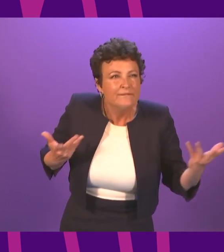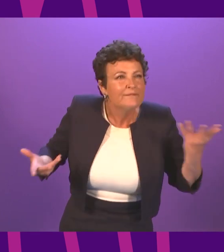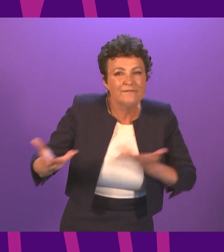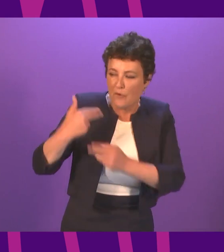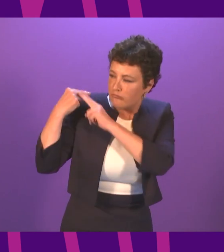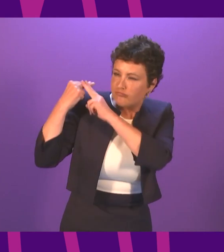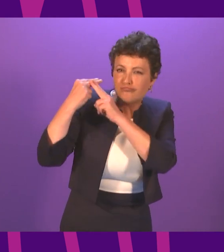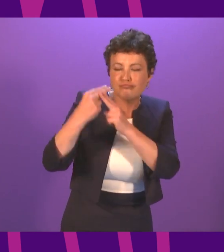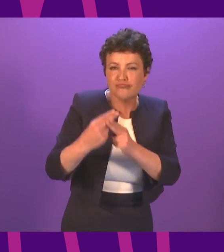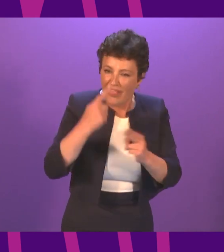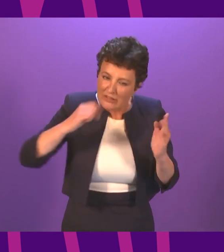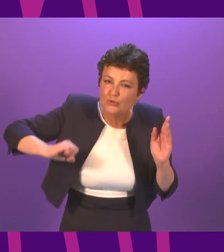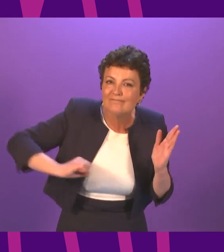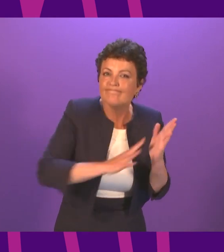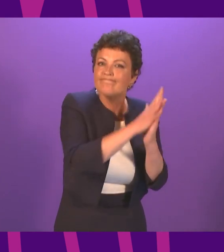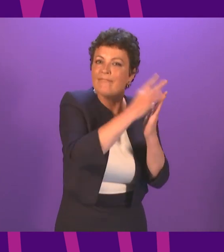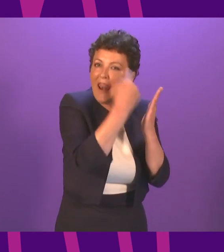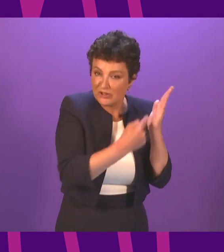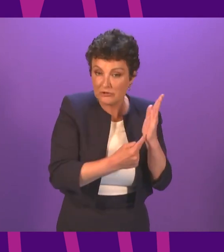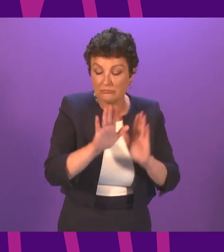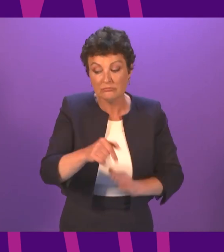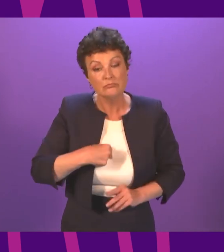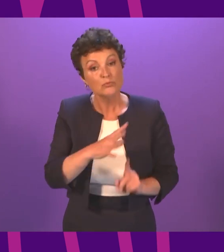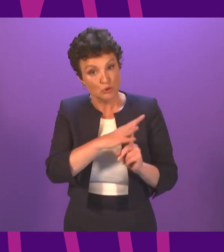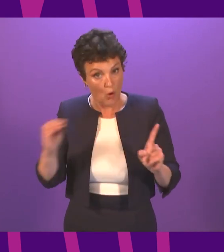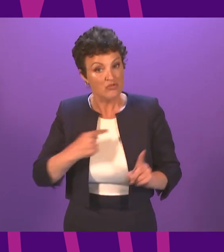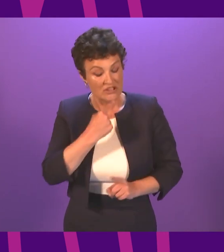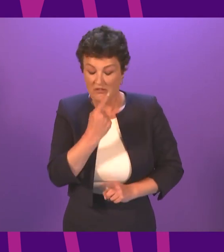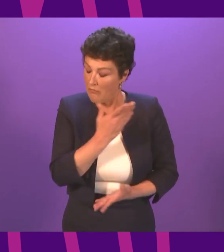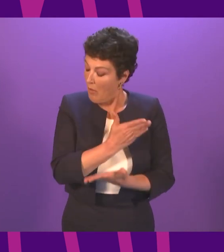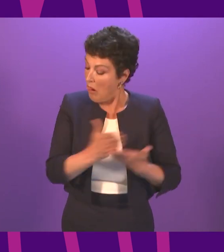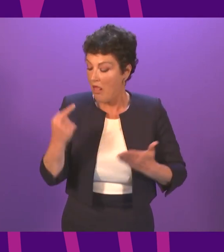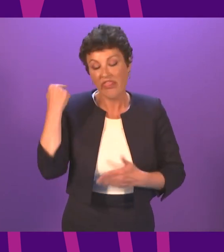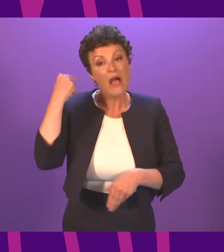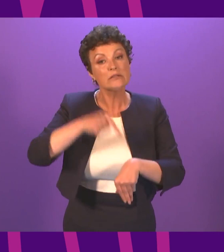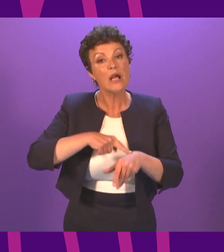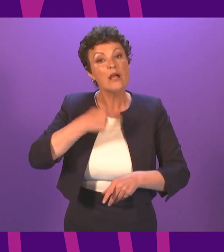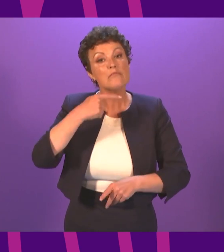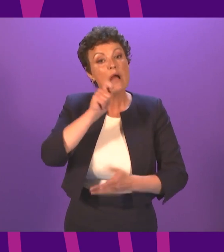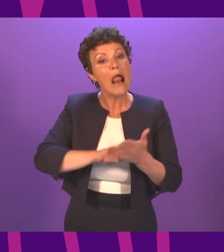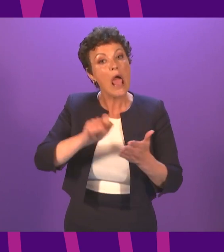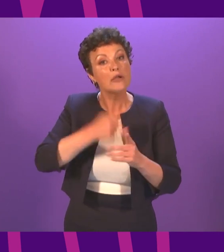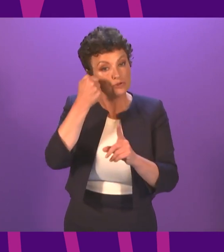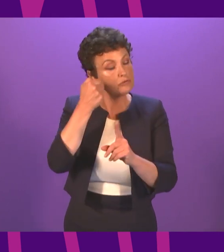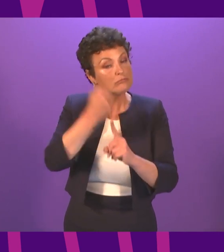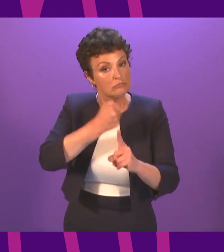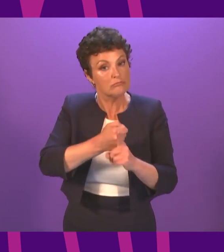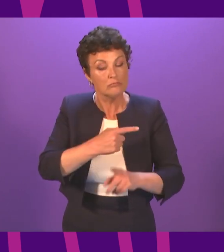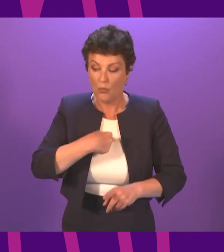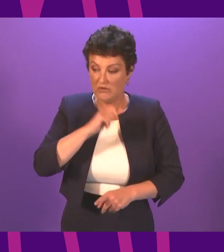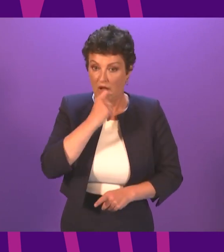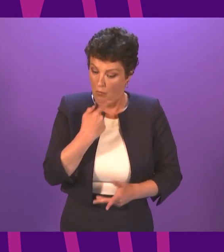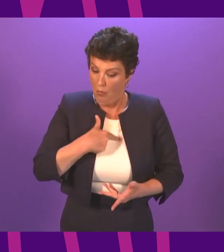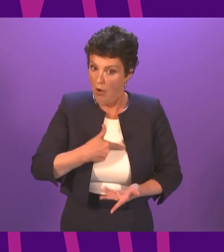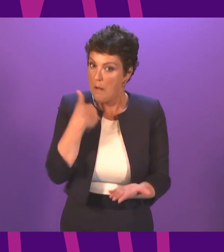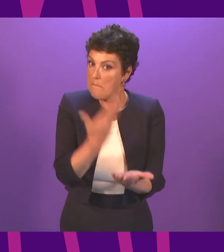Scottish election campaign, Conservatives made clear a number of bills we would bring forward in this session of Parliament. Our first would be to